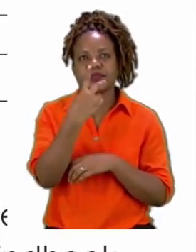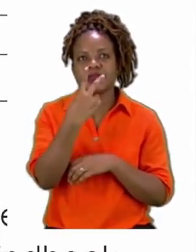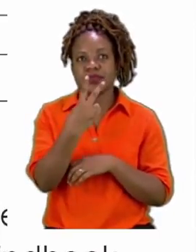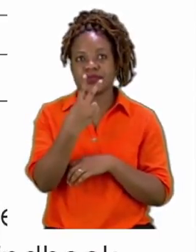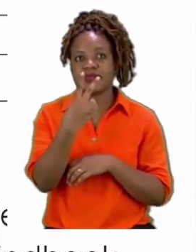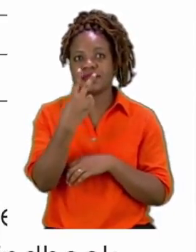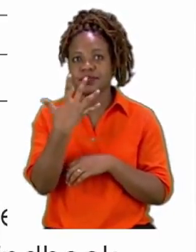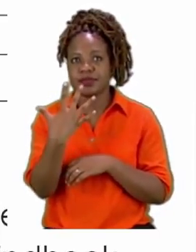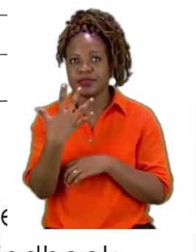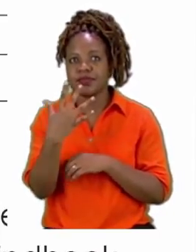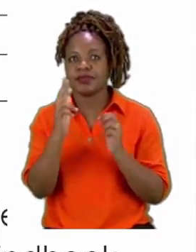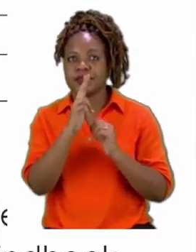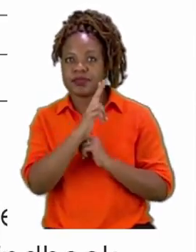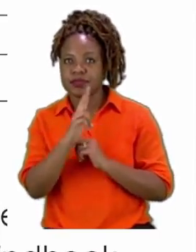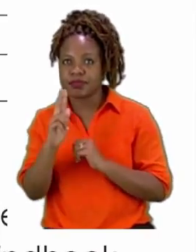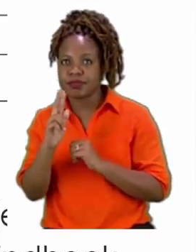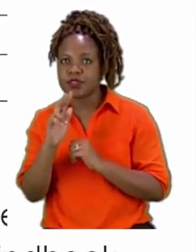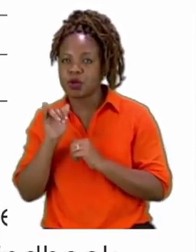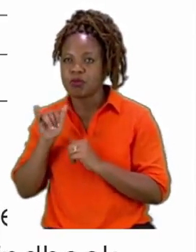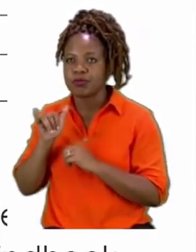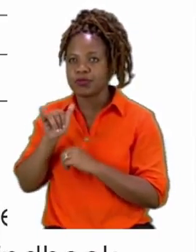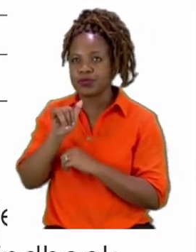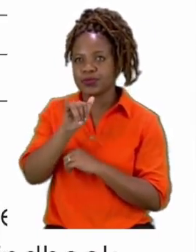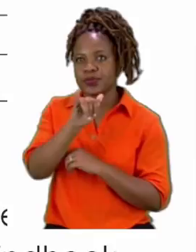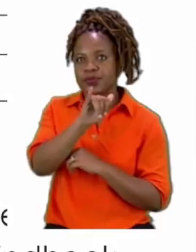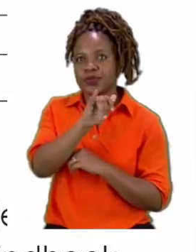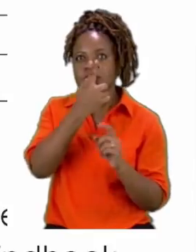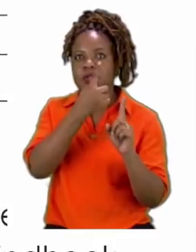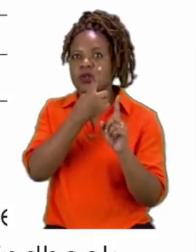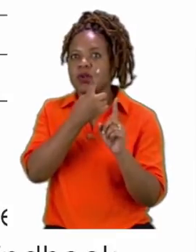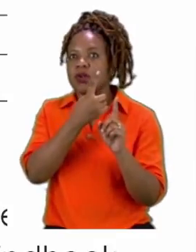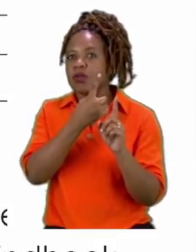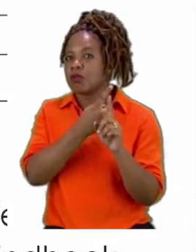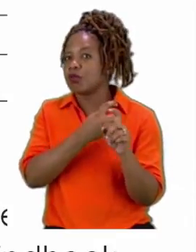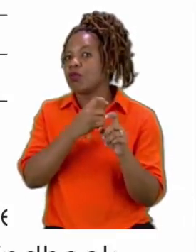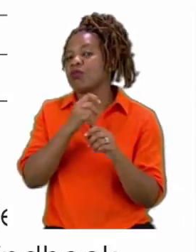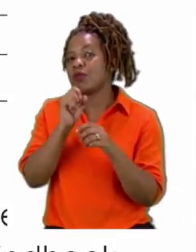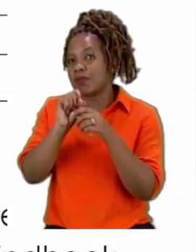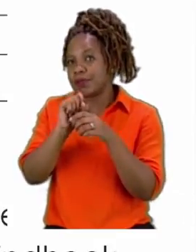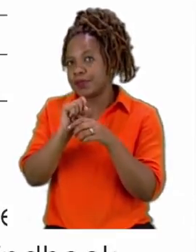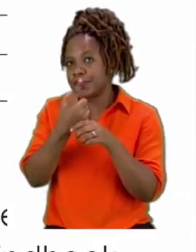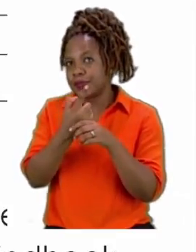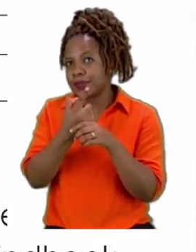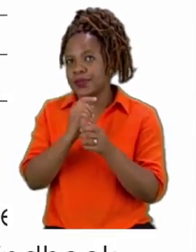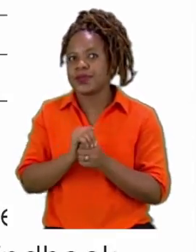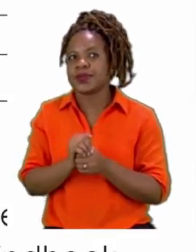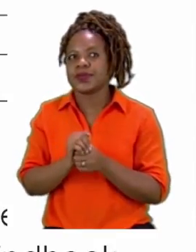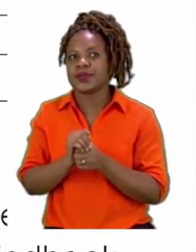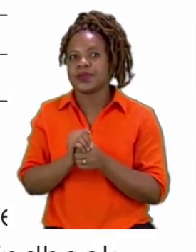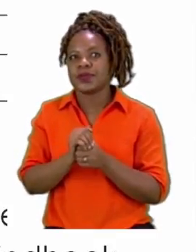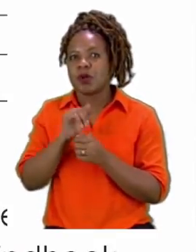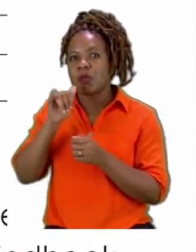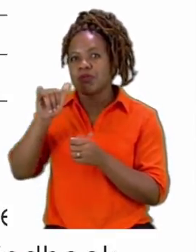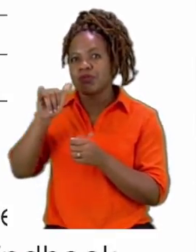125 passengers boarded an aeroplane in Oranjemund. The plane has